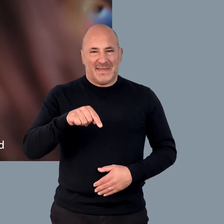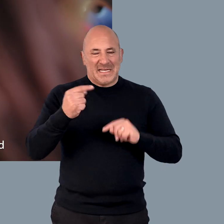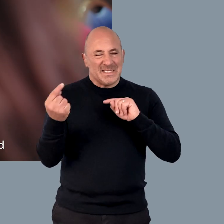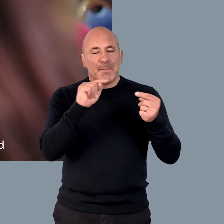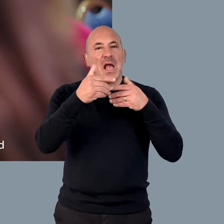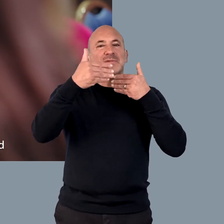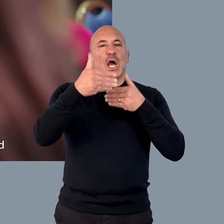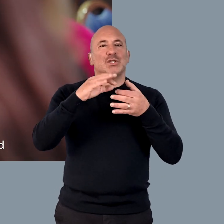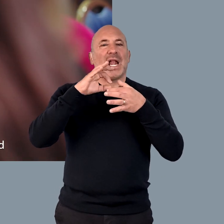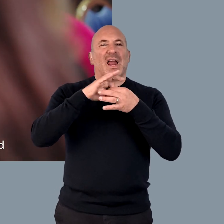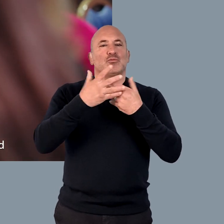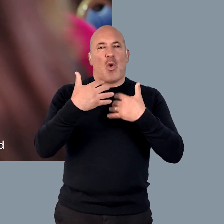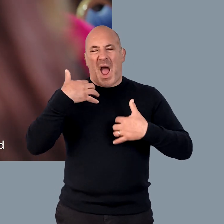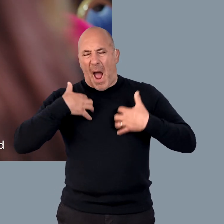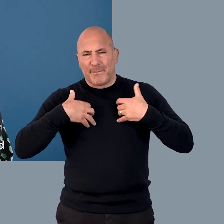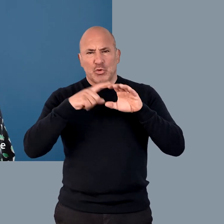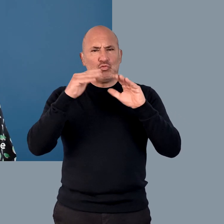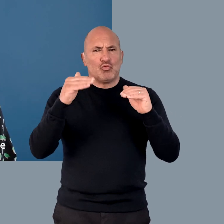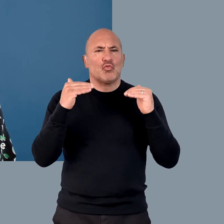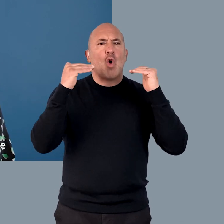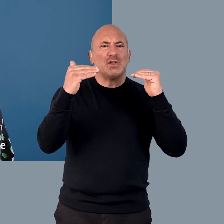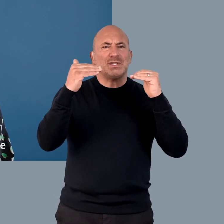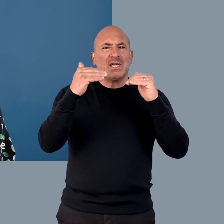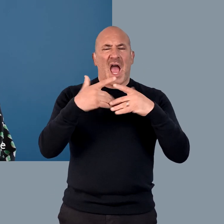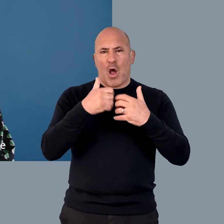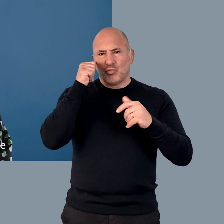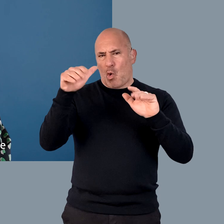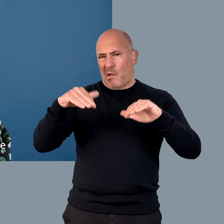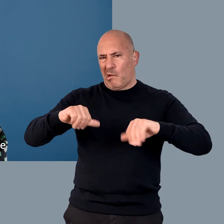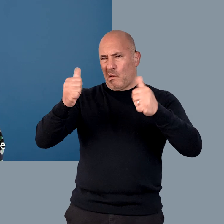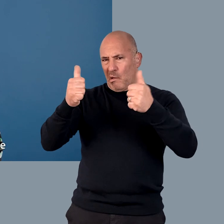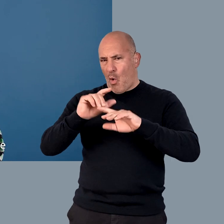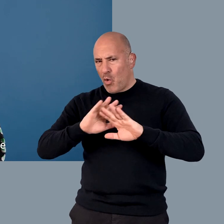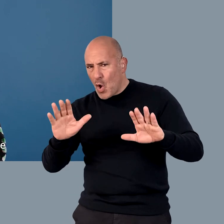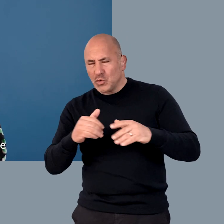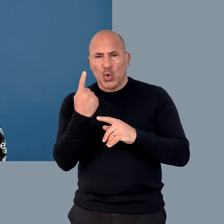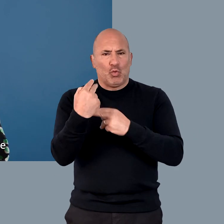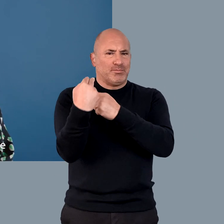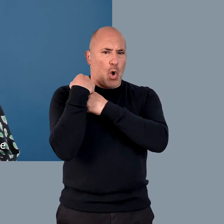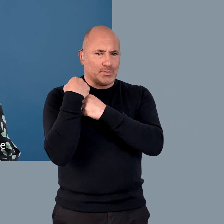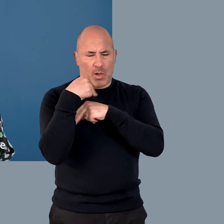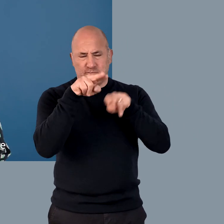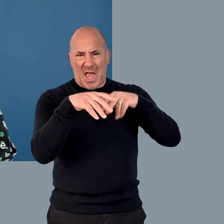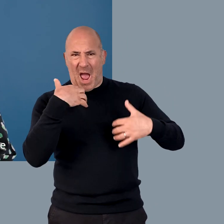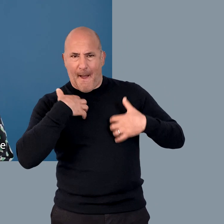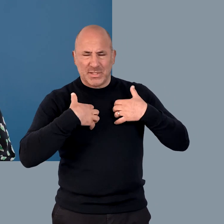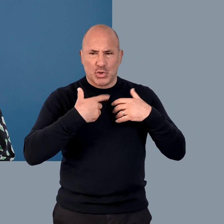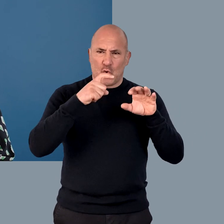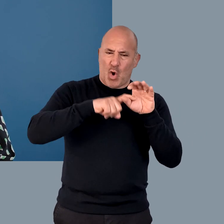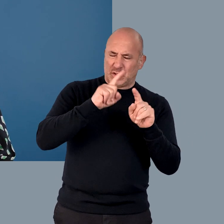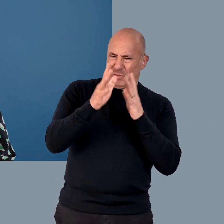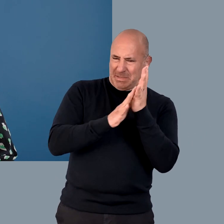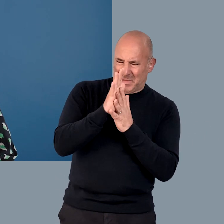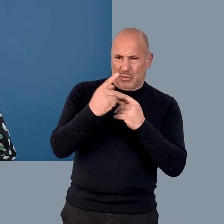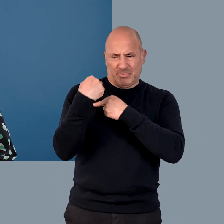This morning's debatable session was all around ambition and quality and who measures excellence